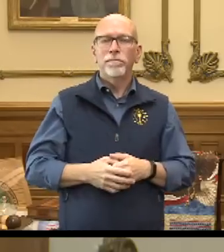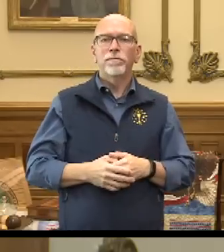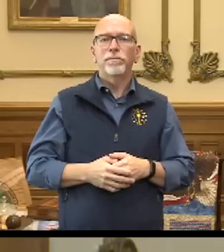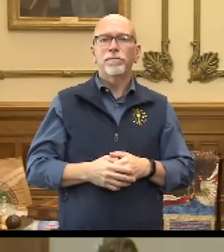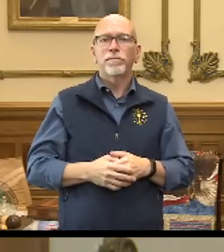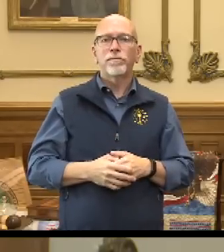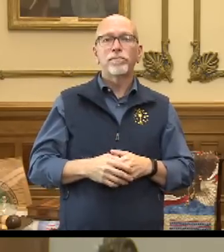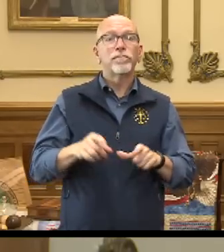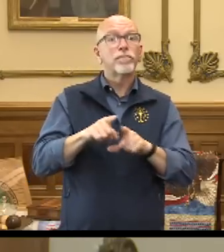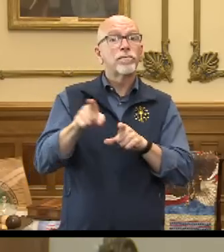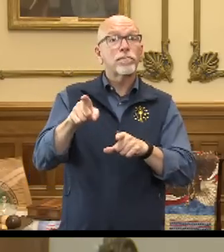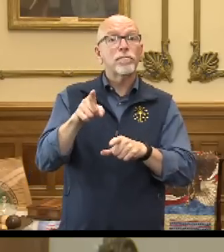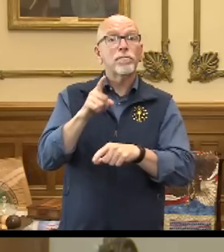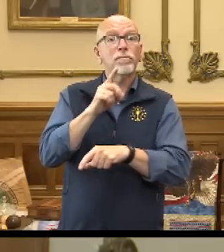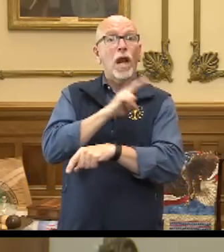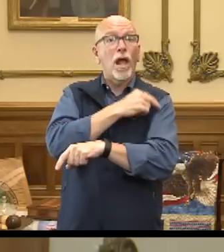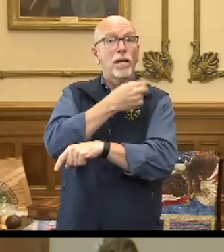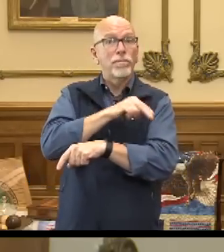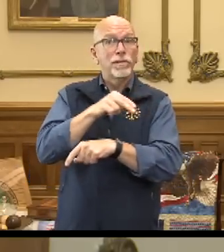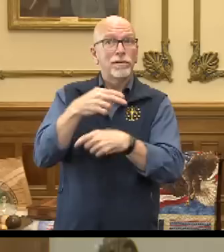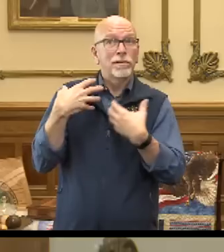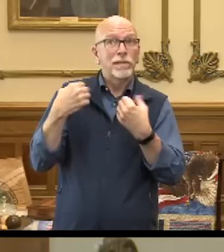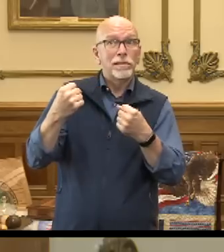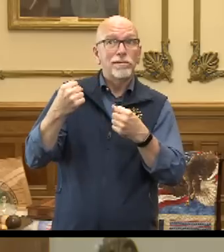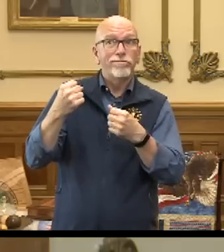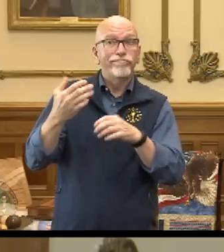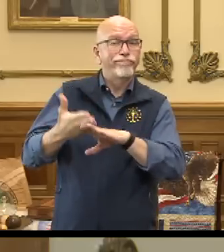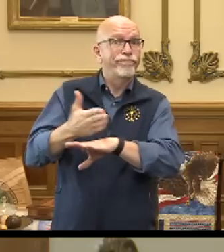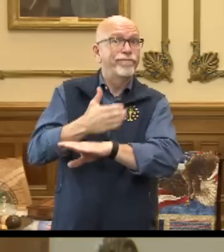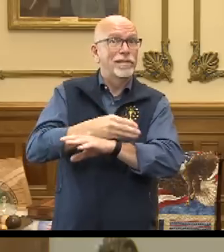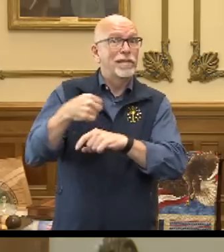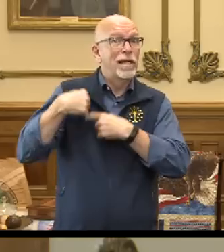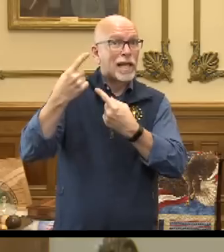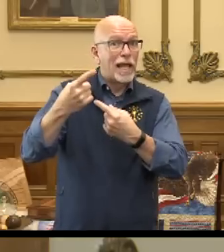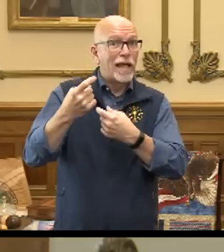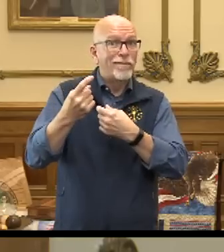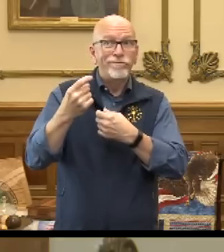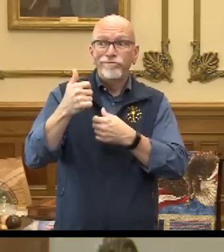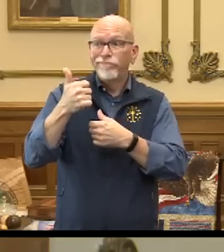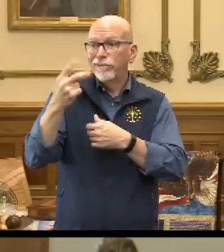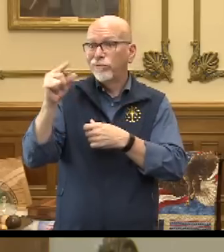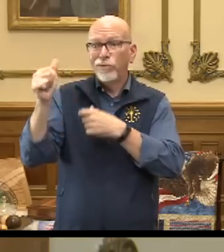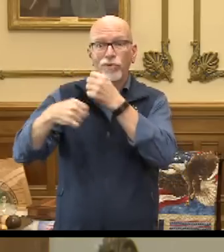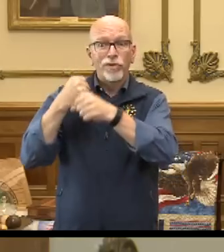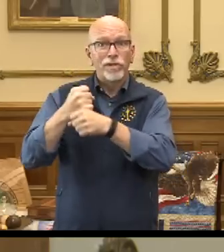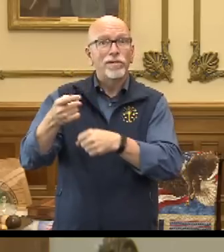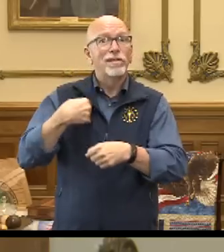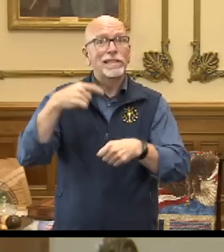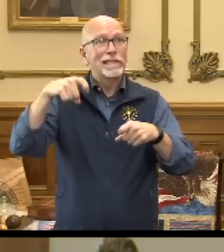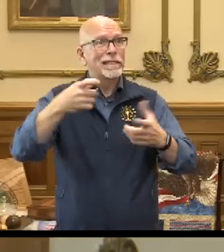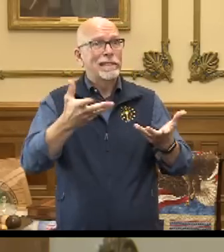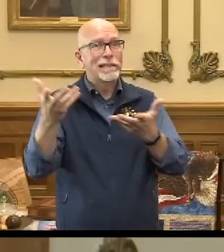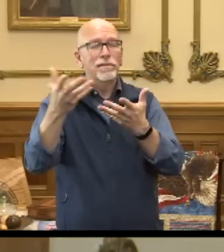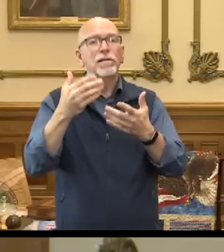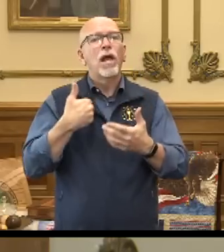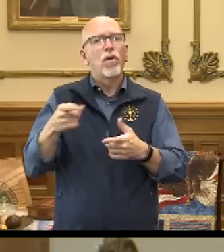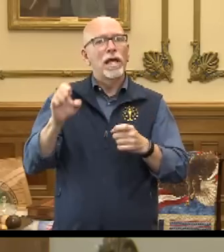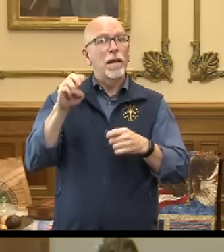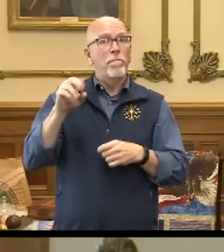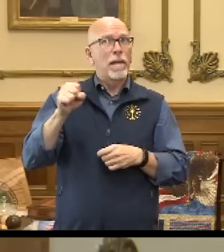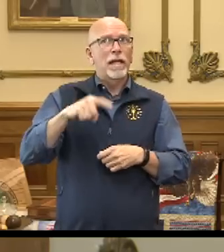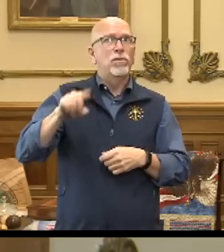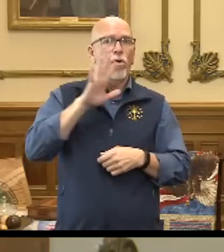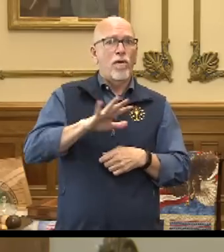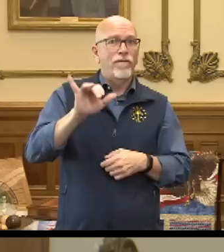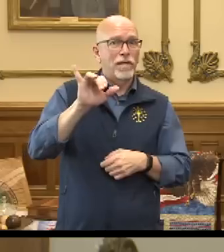As pre-hospital healthcare has advanced over the last several decades and public health needs have grown, our emergency medical professionals all over the